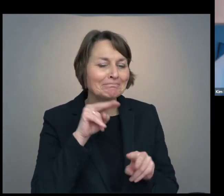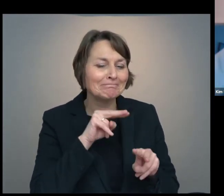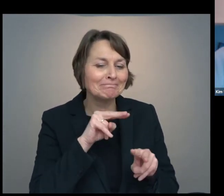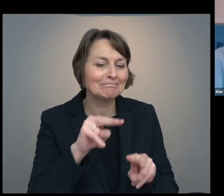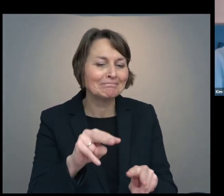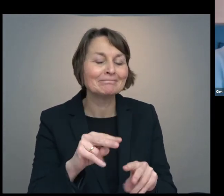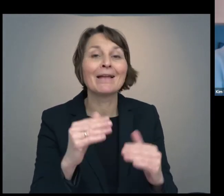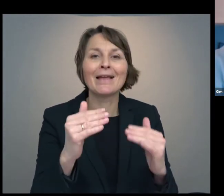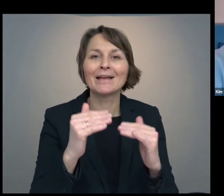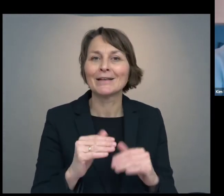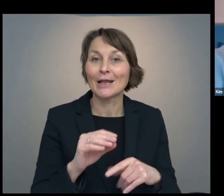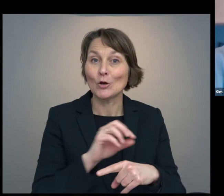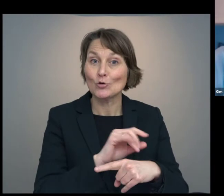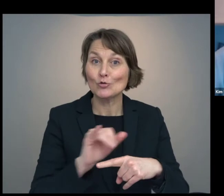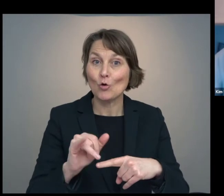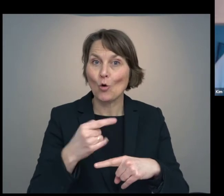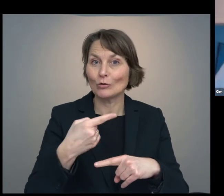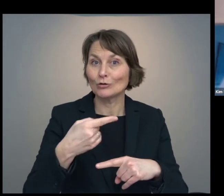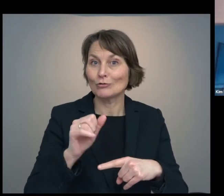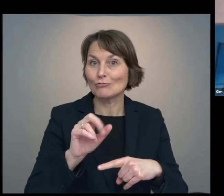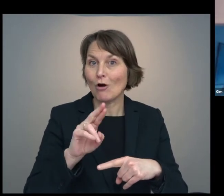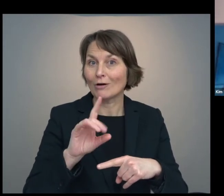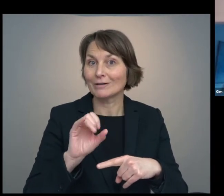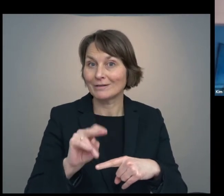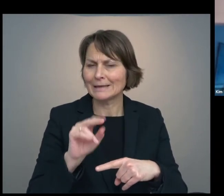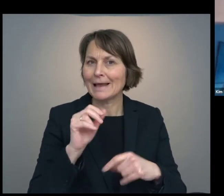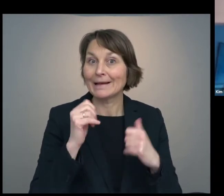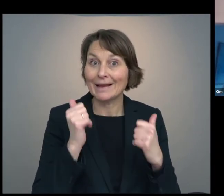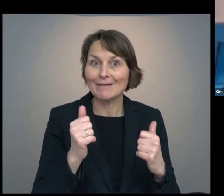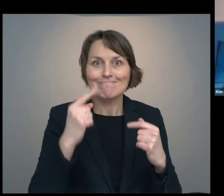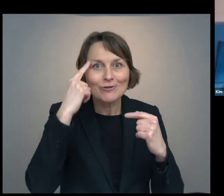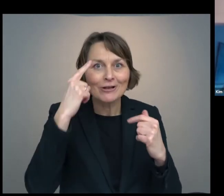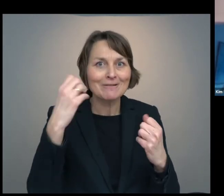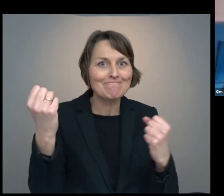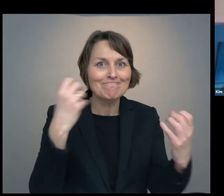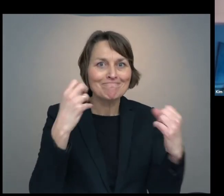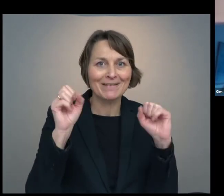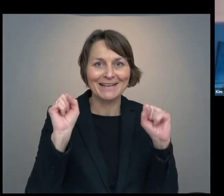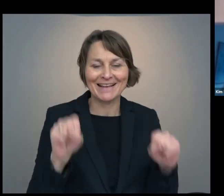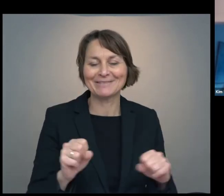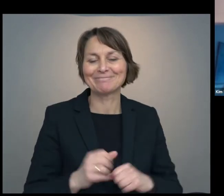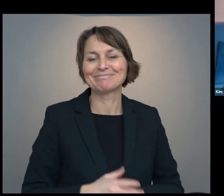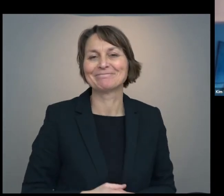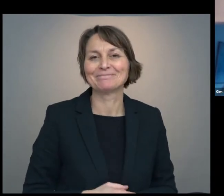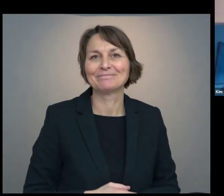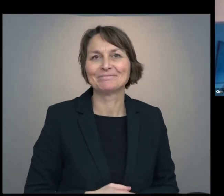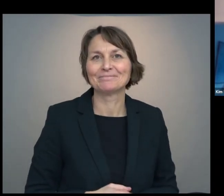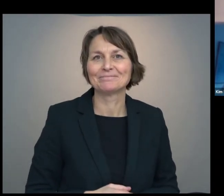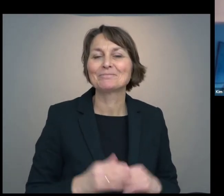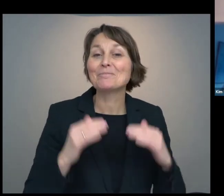Follow along, wait for Code Garden, and now is a good time to bring us your idea.